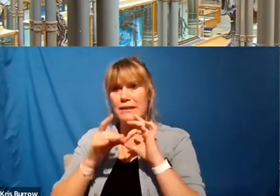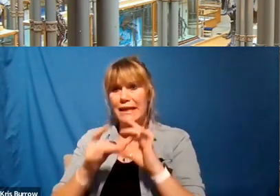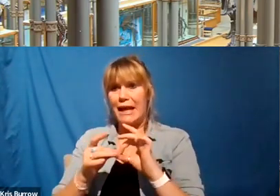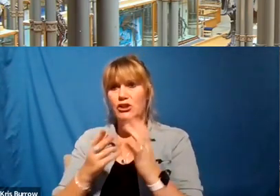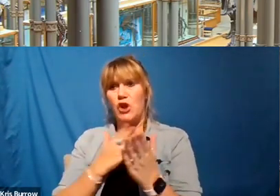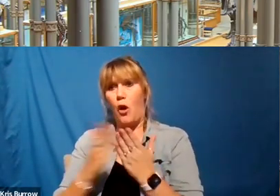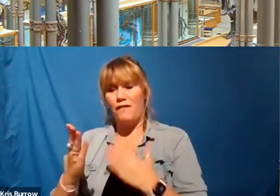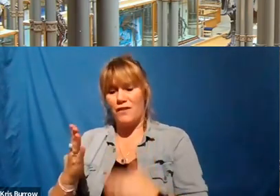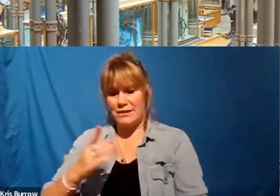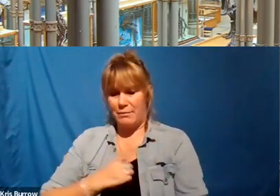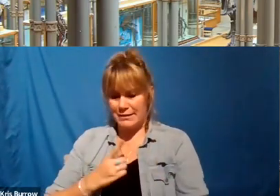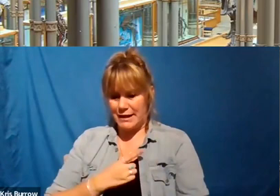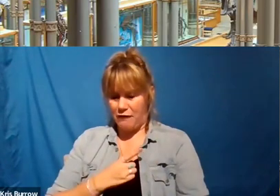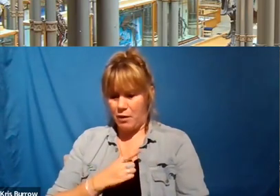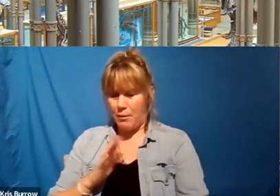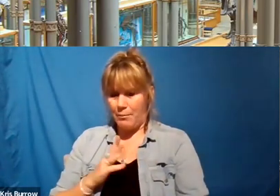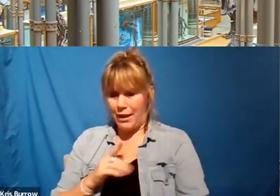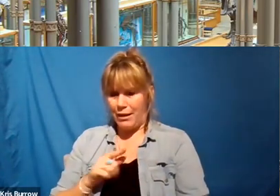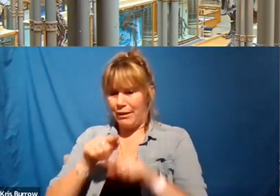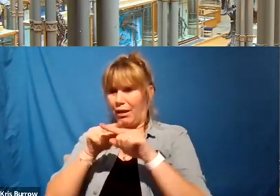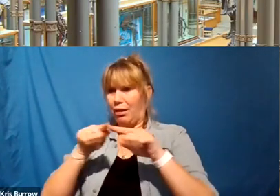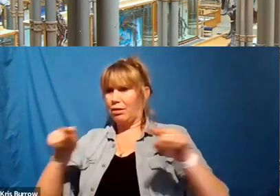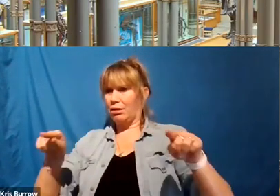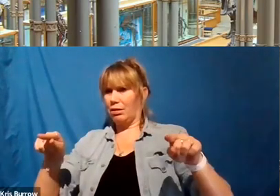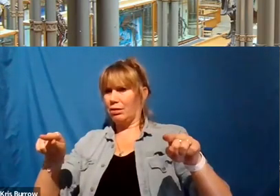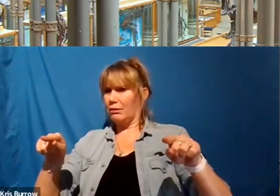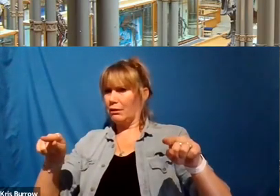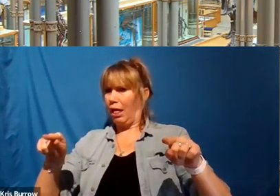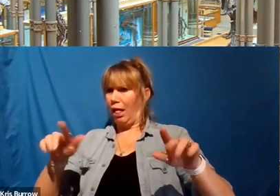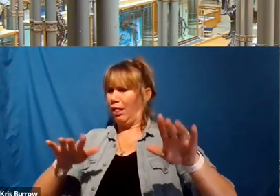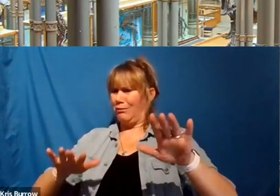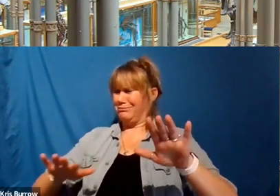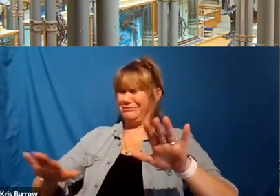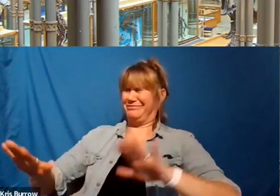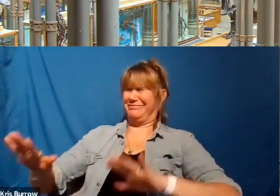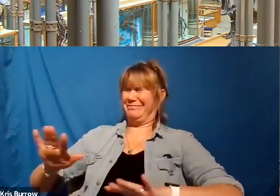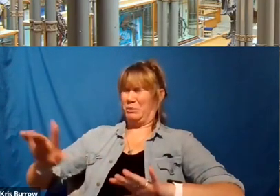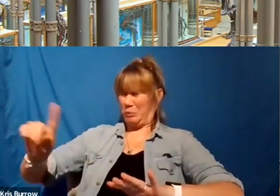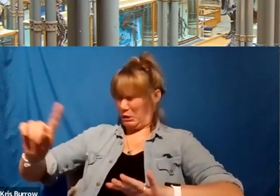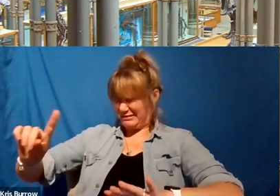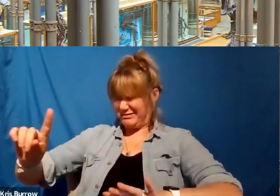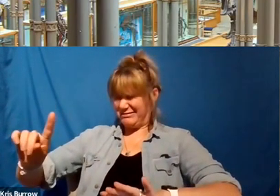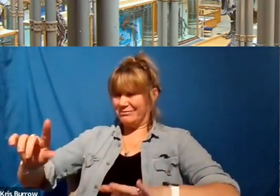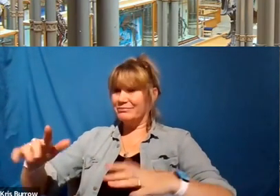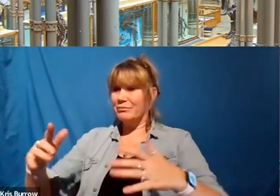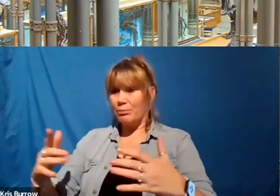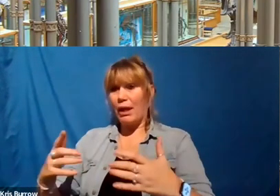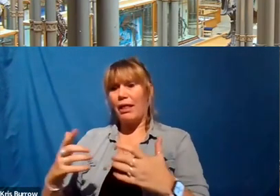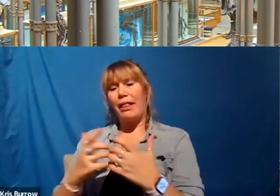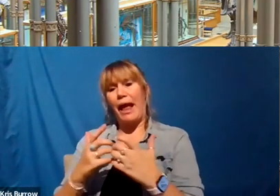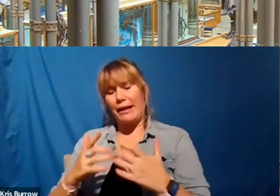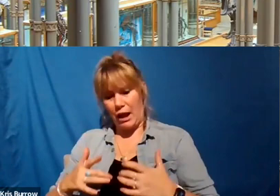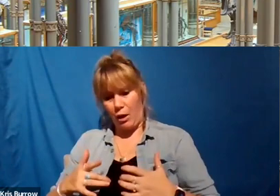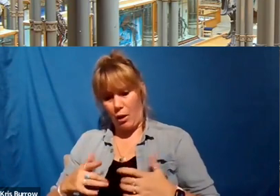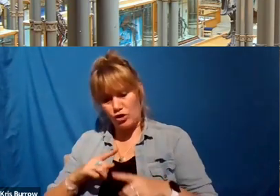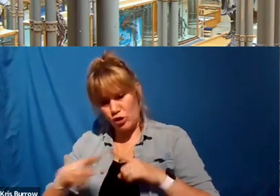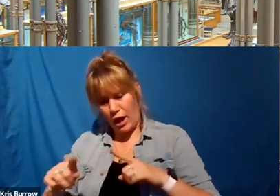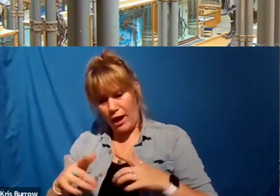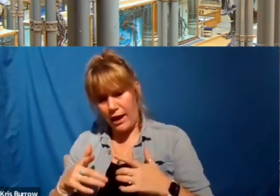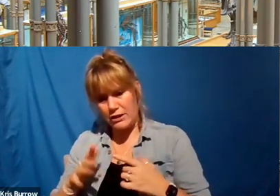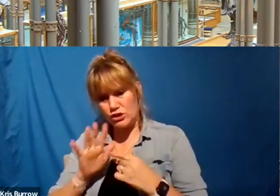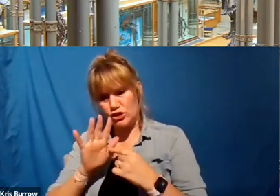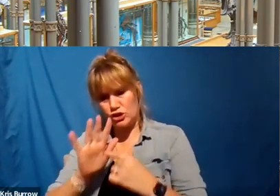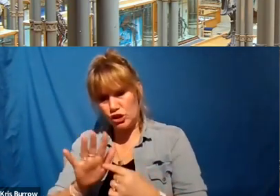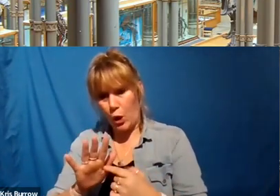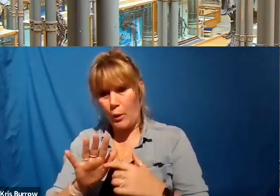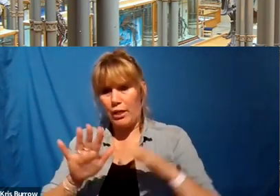but maybe don't necessarily make so much sense to other people. And that's what I tried to convey in the